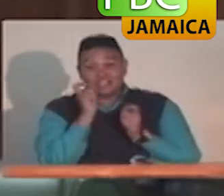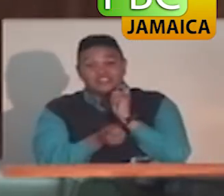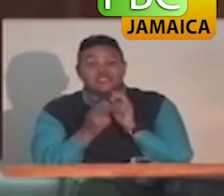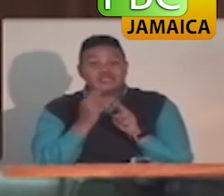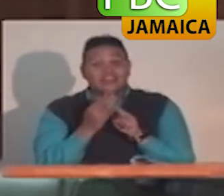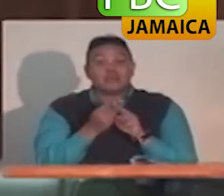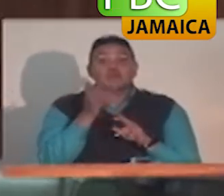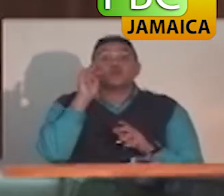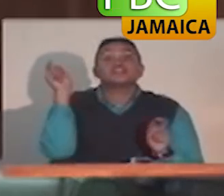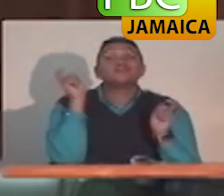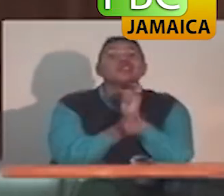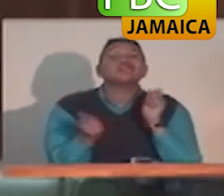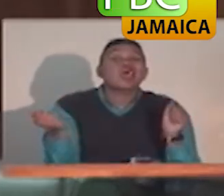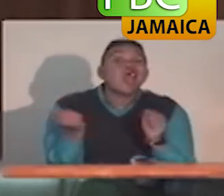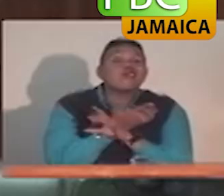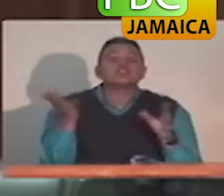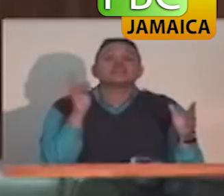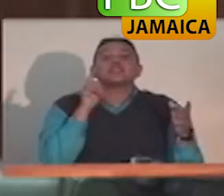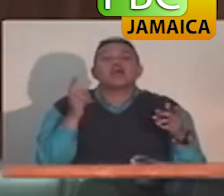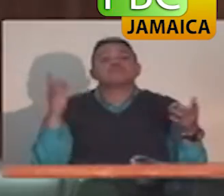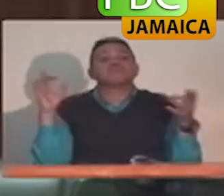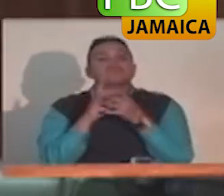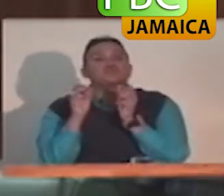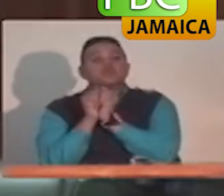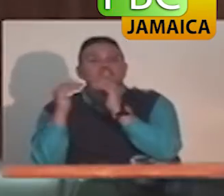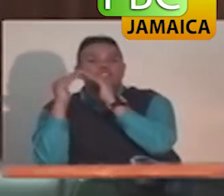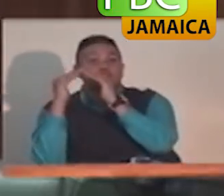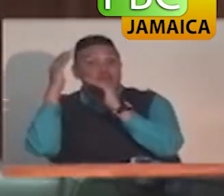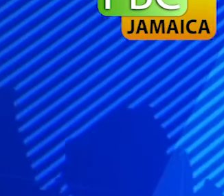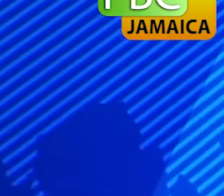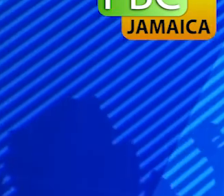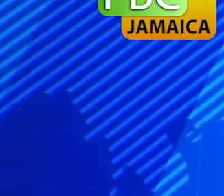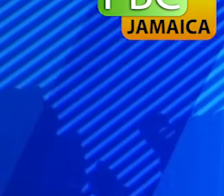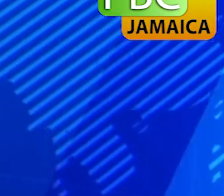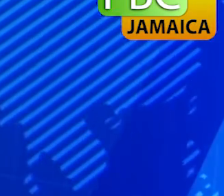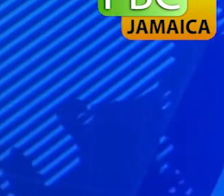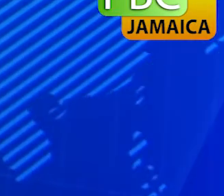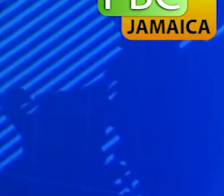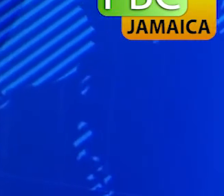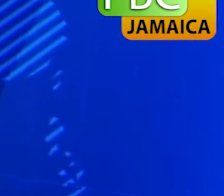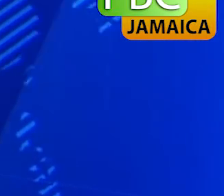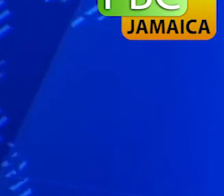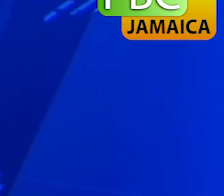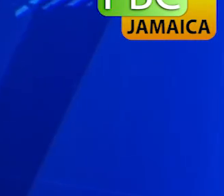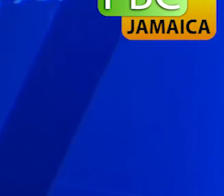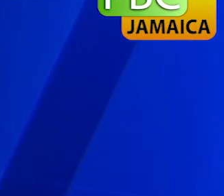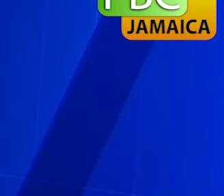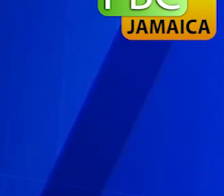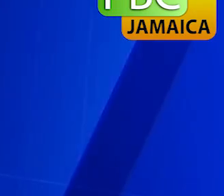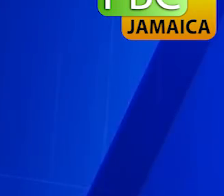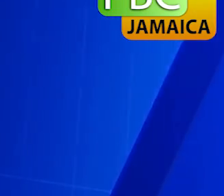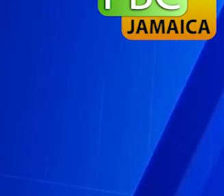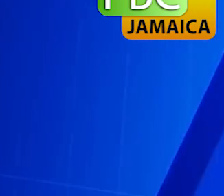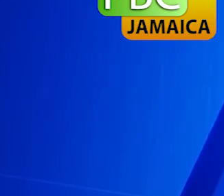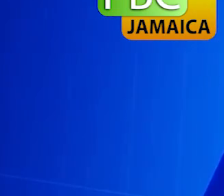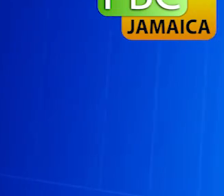special attention to people who are vulnerable, especially the physically challenged. He says the government will provide funding for